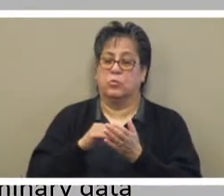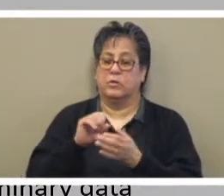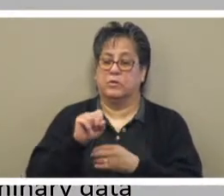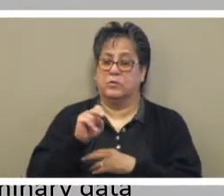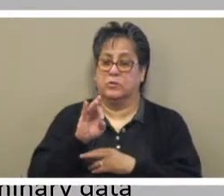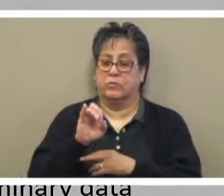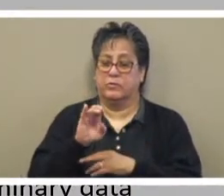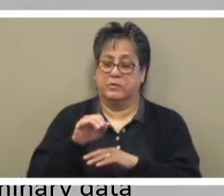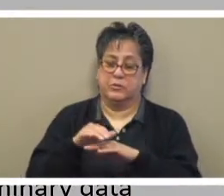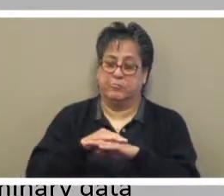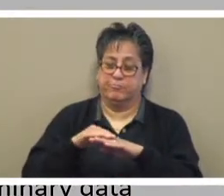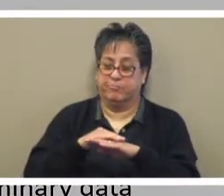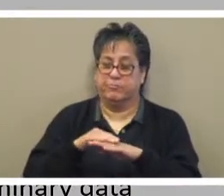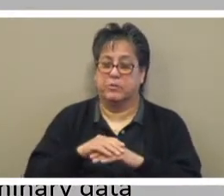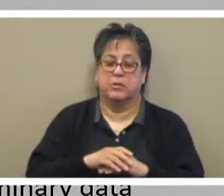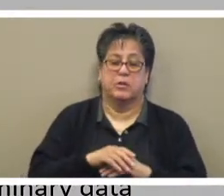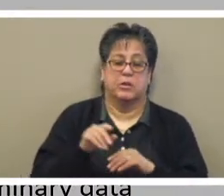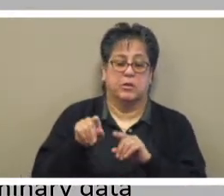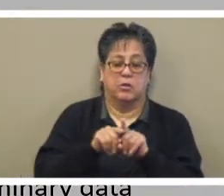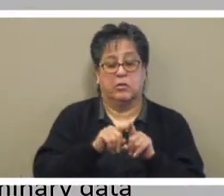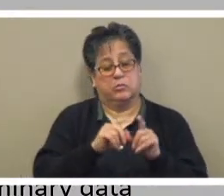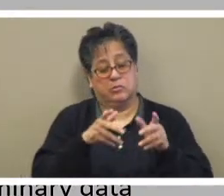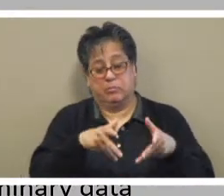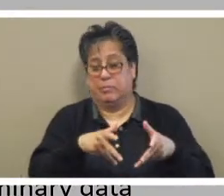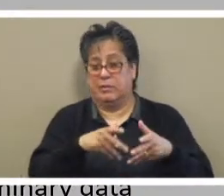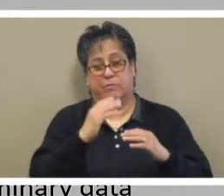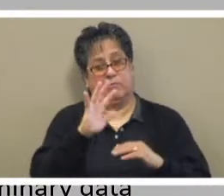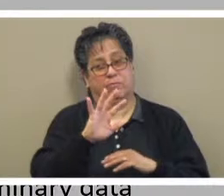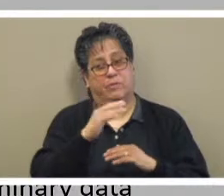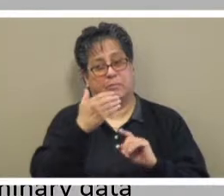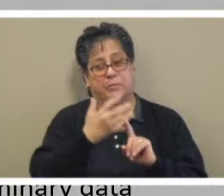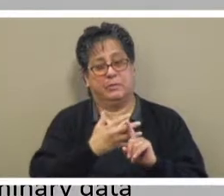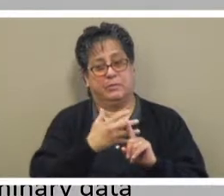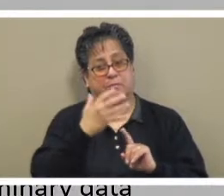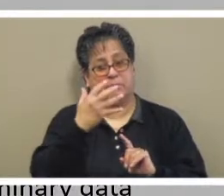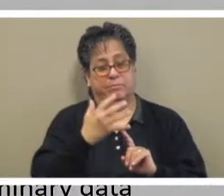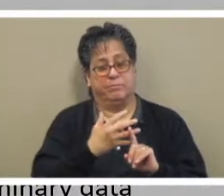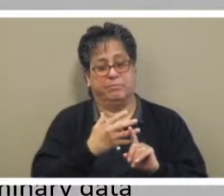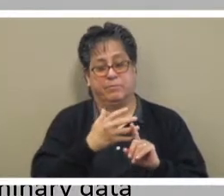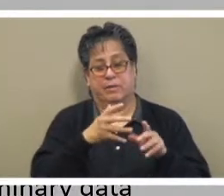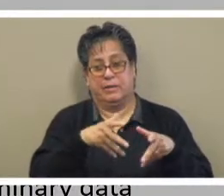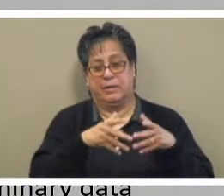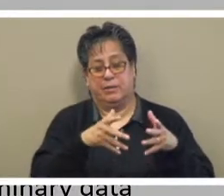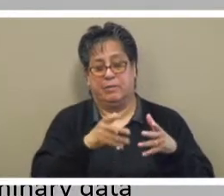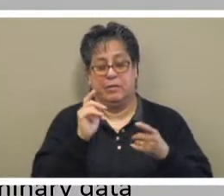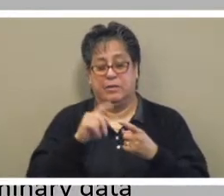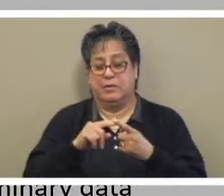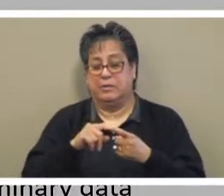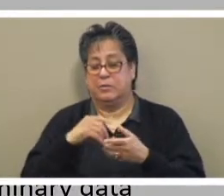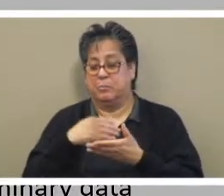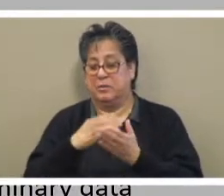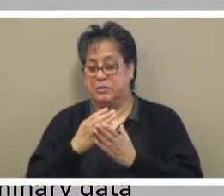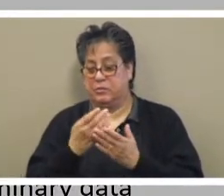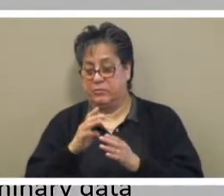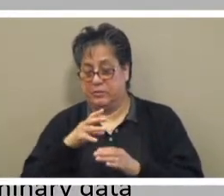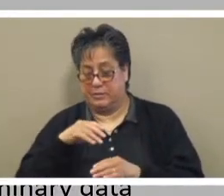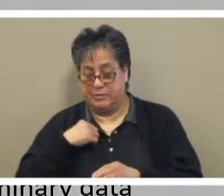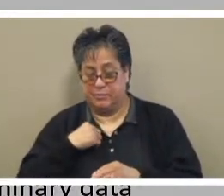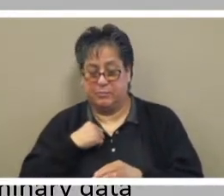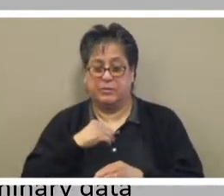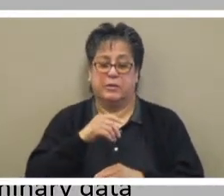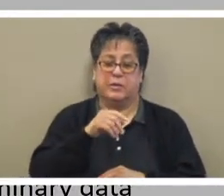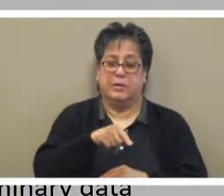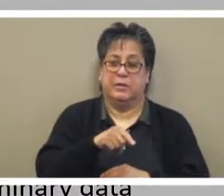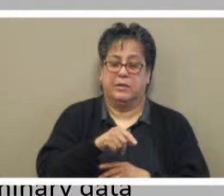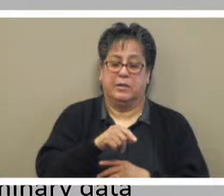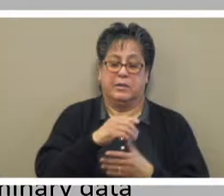So in summary, we still have 5 months remaining until the 2025 budget is adopted. The departments have officially kicked off